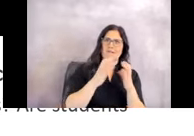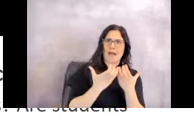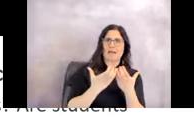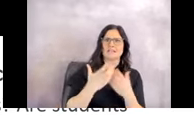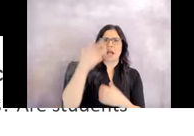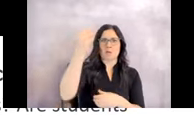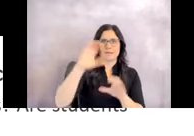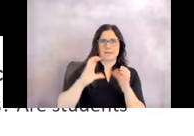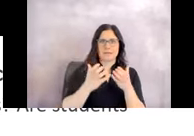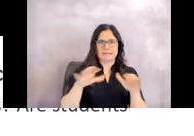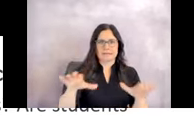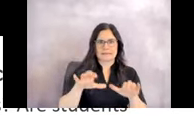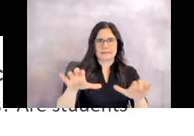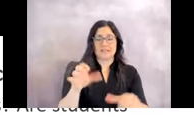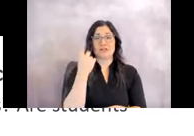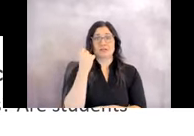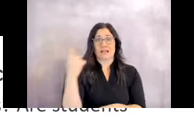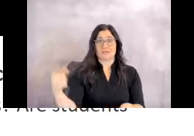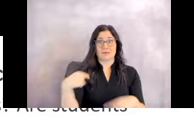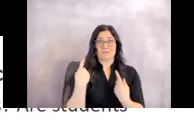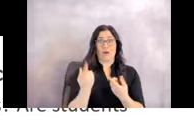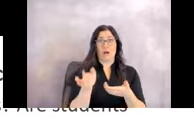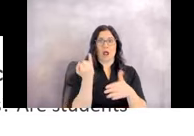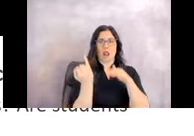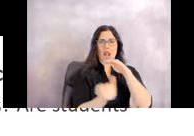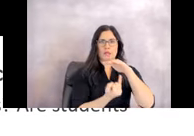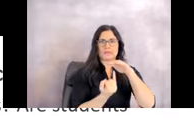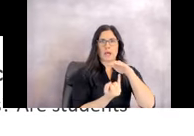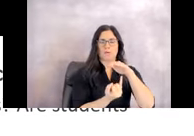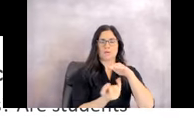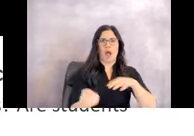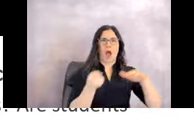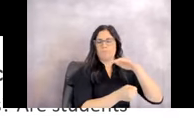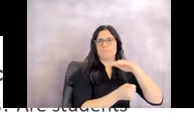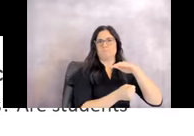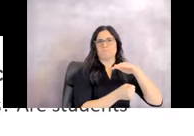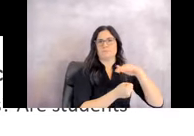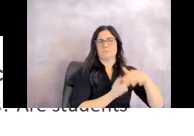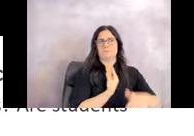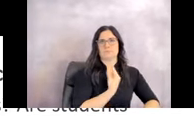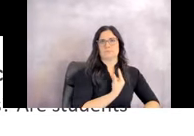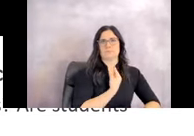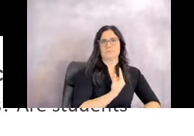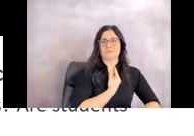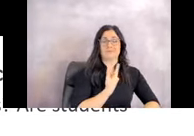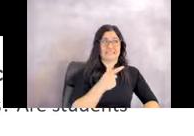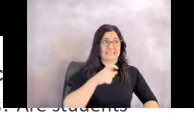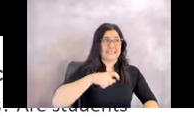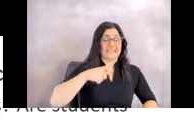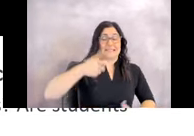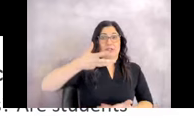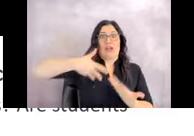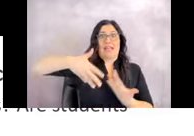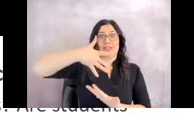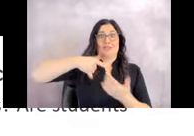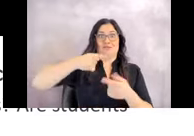activities. We've been locked in our homes for so long. At first it was kind of nice, but then it was like, I need some human